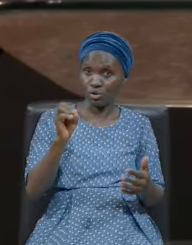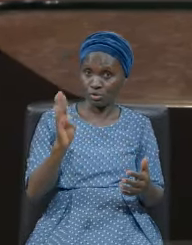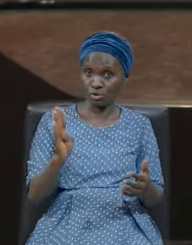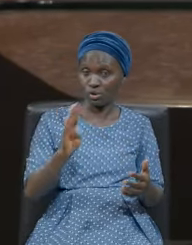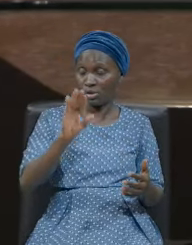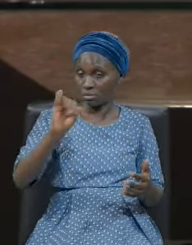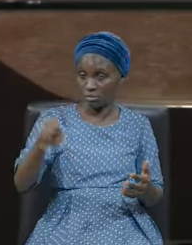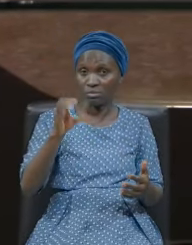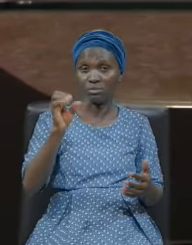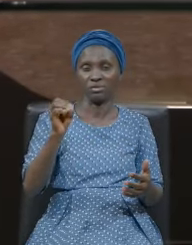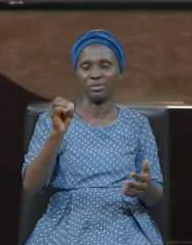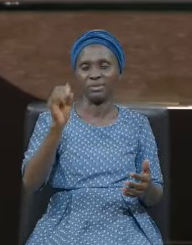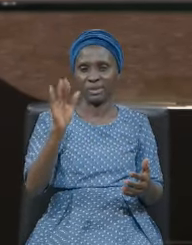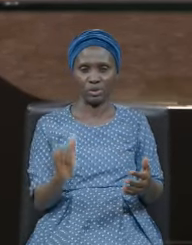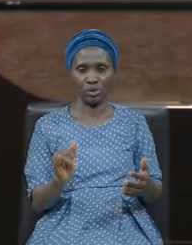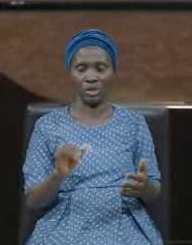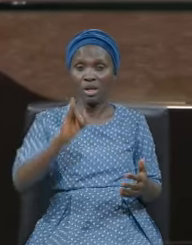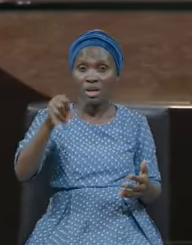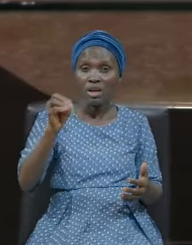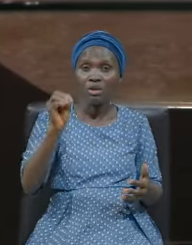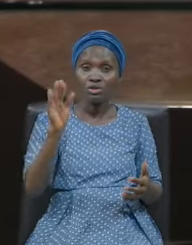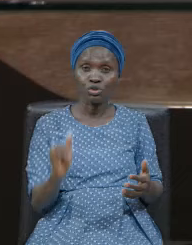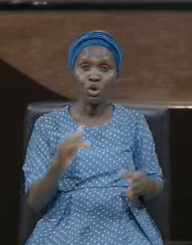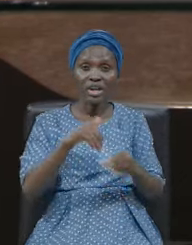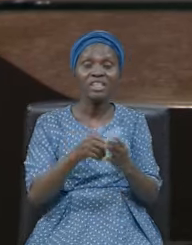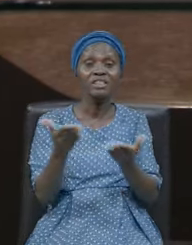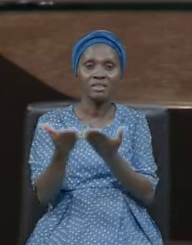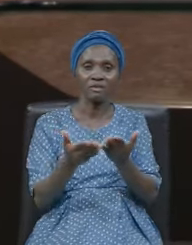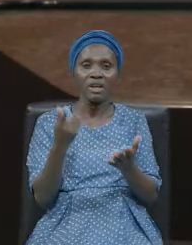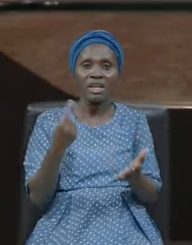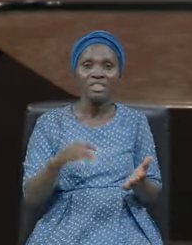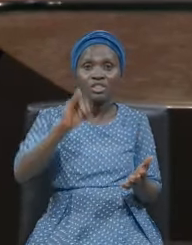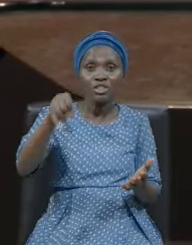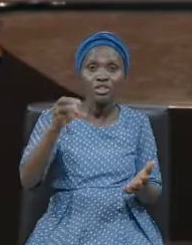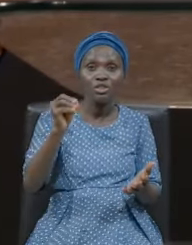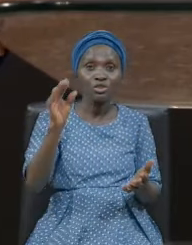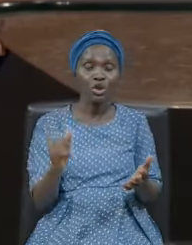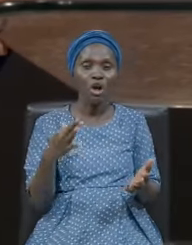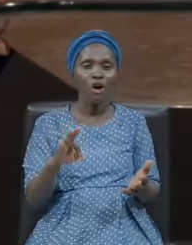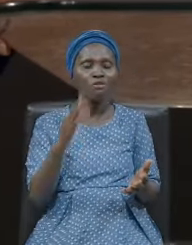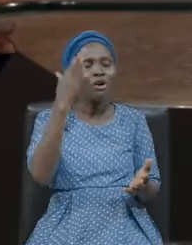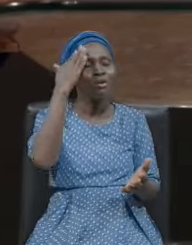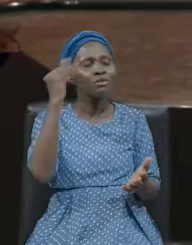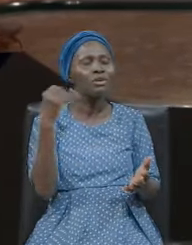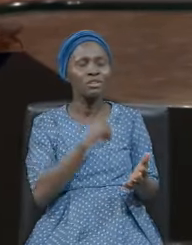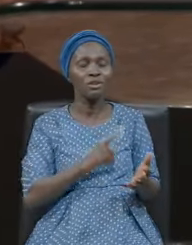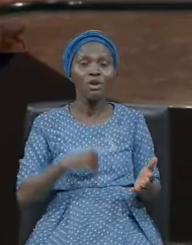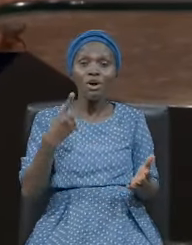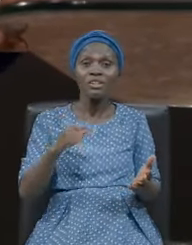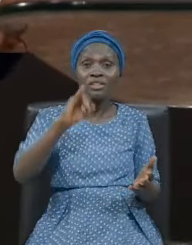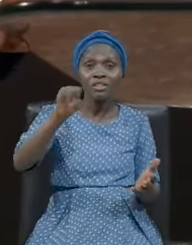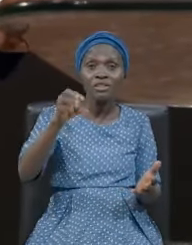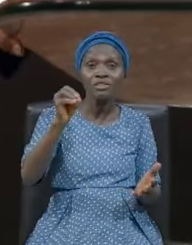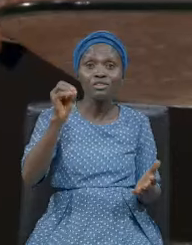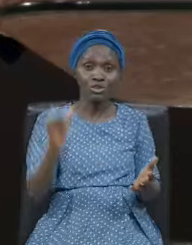the joy of salvation, the joy of knowing the Lord, the joy of living by the grace